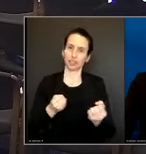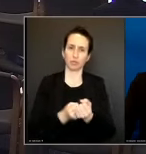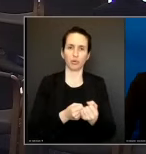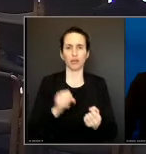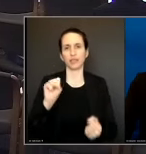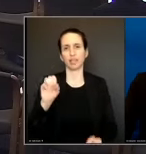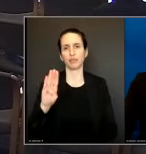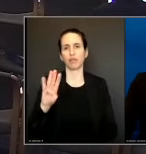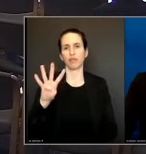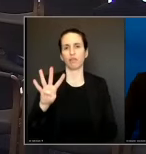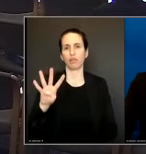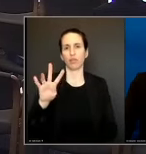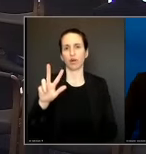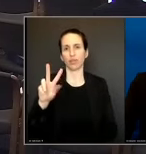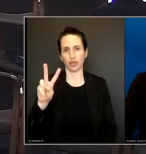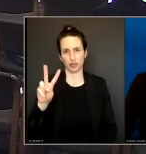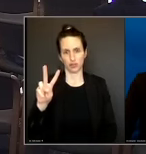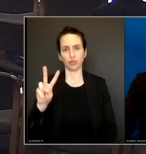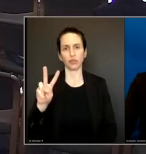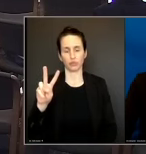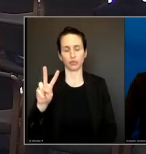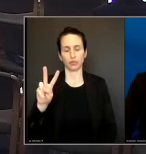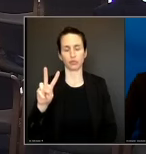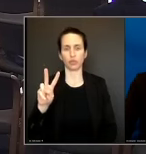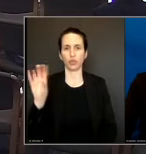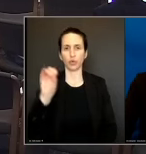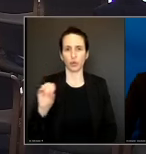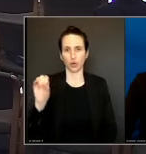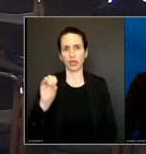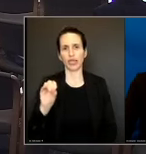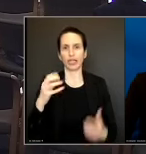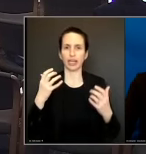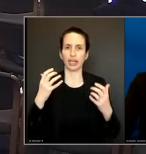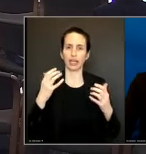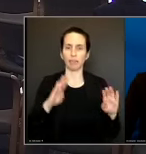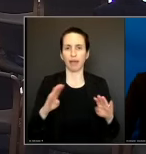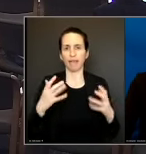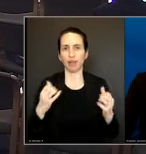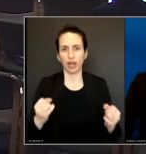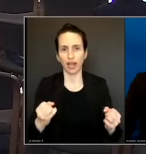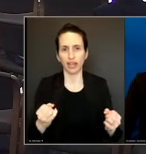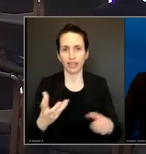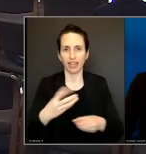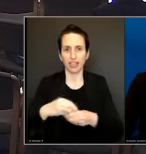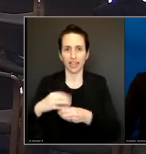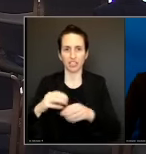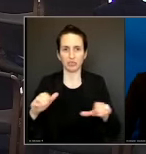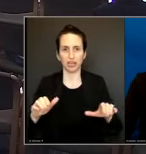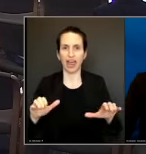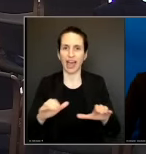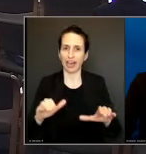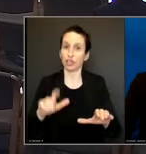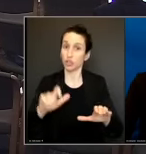the Oregon Behavioral Health Consumer Engagement Act, which should be delivered by peer-run organizations.